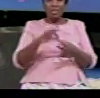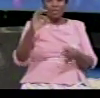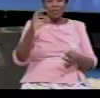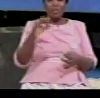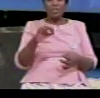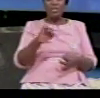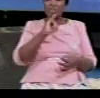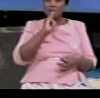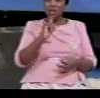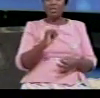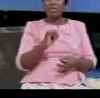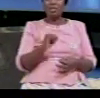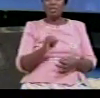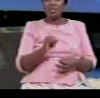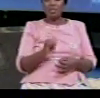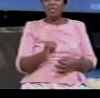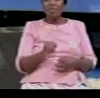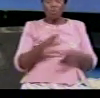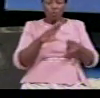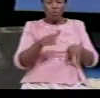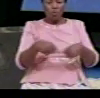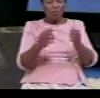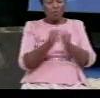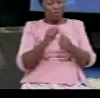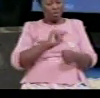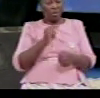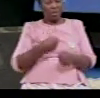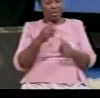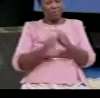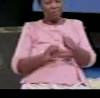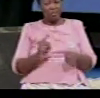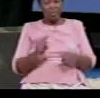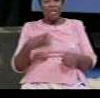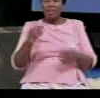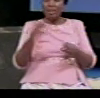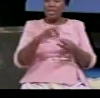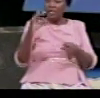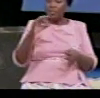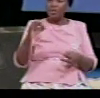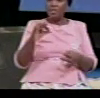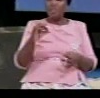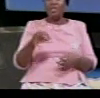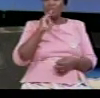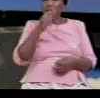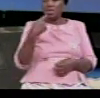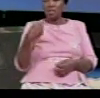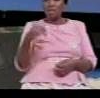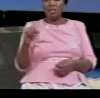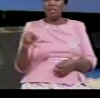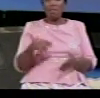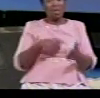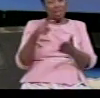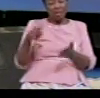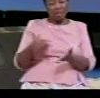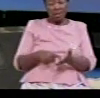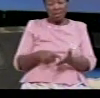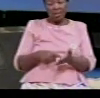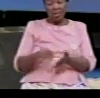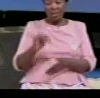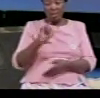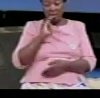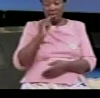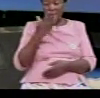is policing us. The Spirit is saying, this is